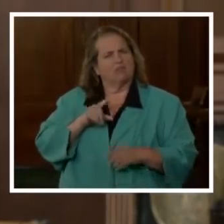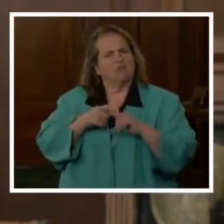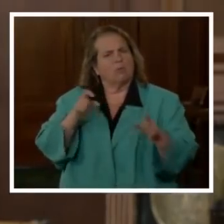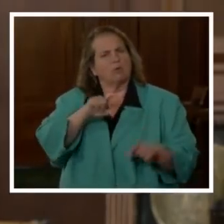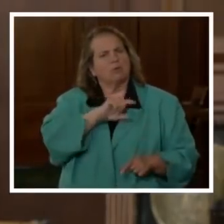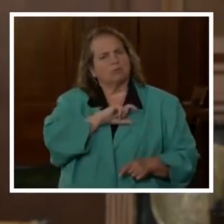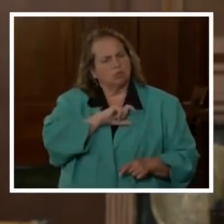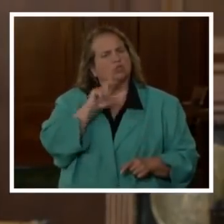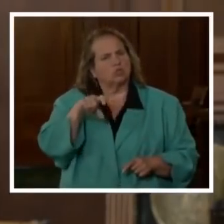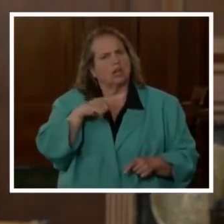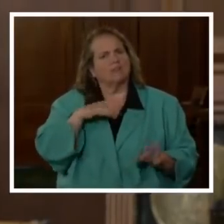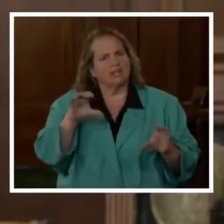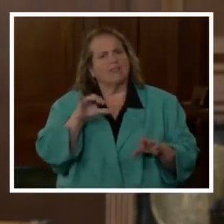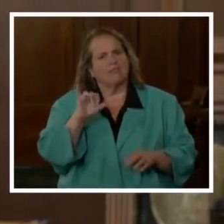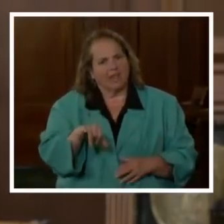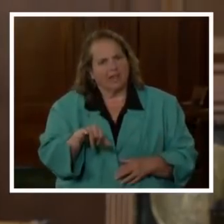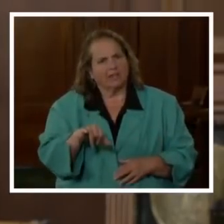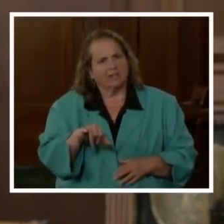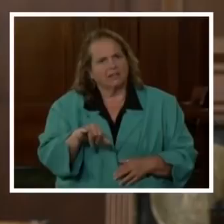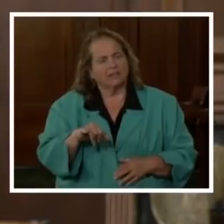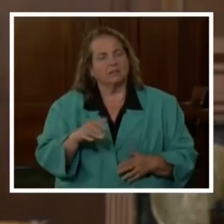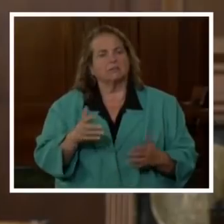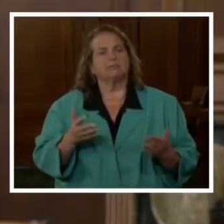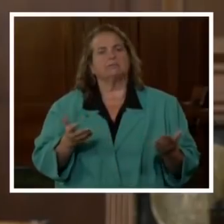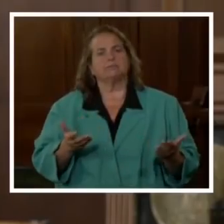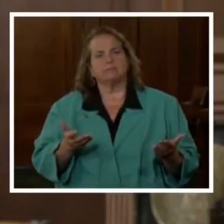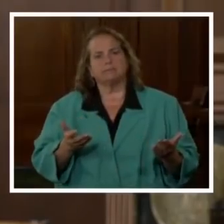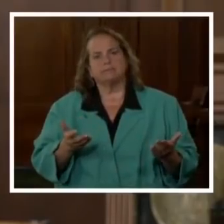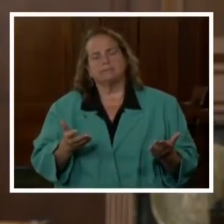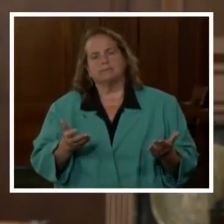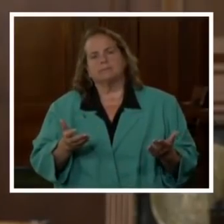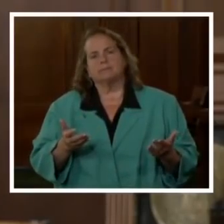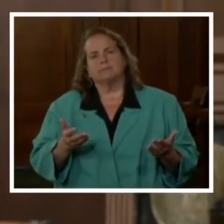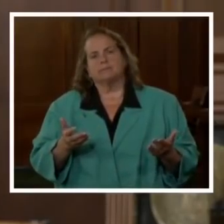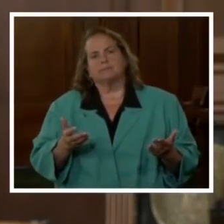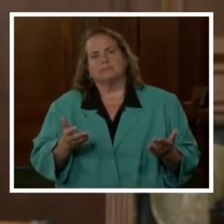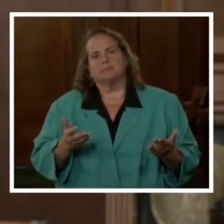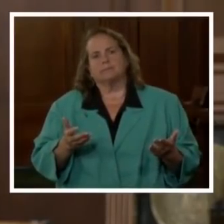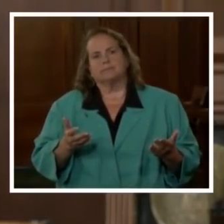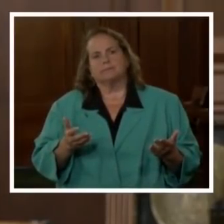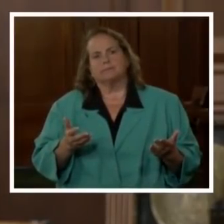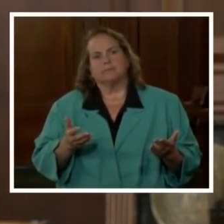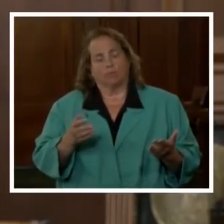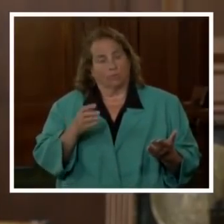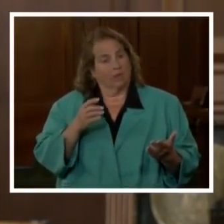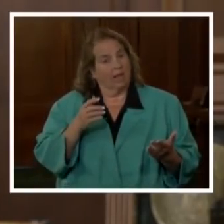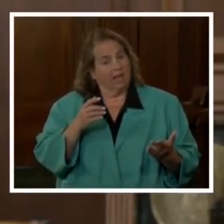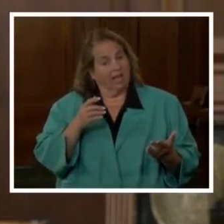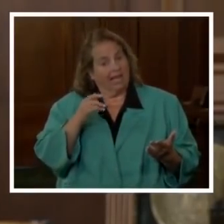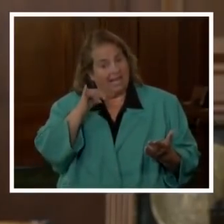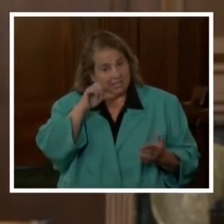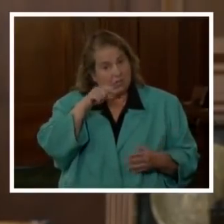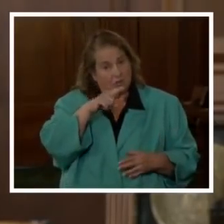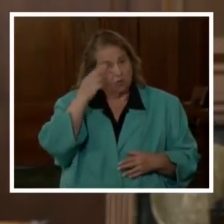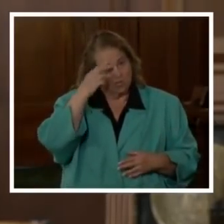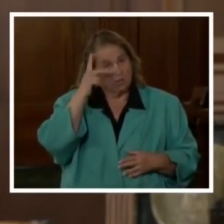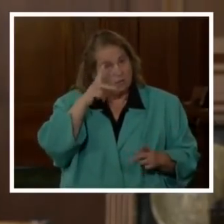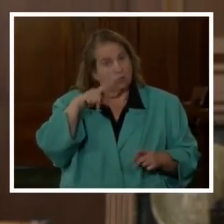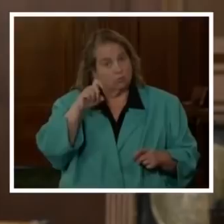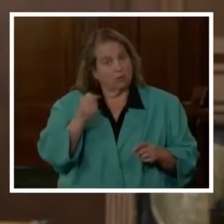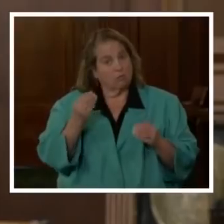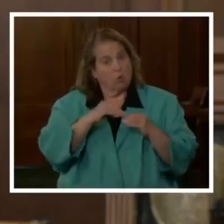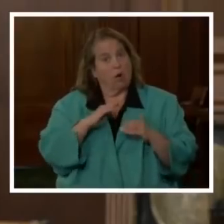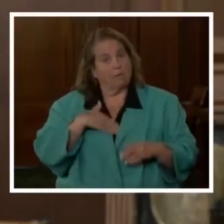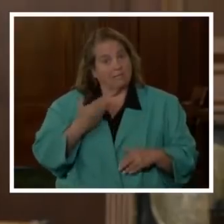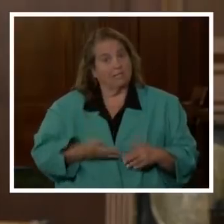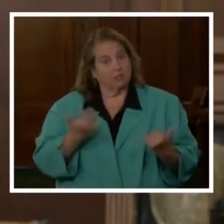that. And that may be a reason that people are more upset today, though I know